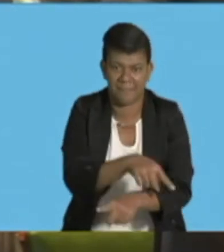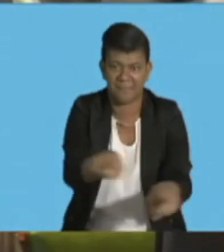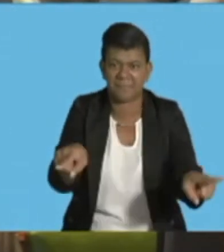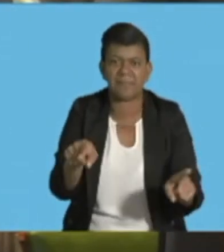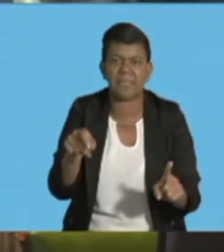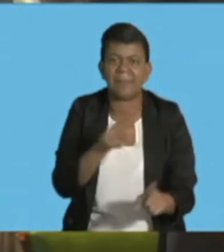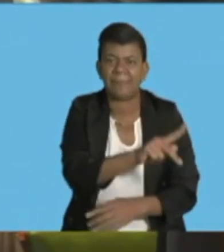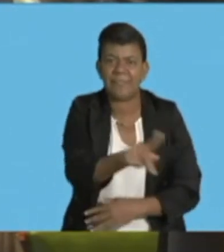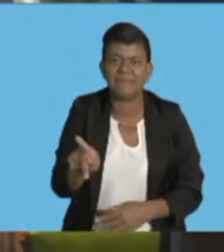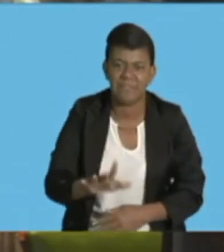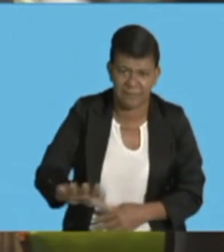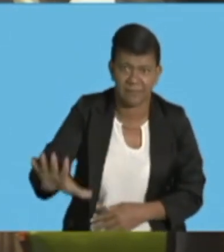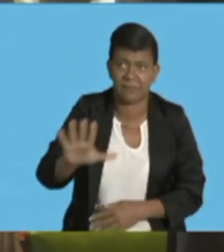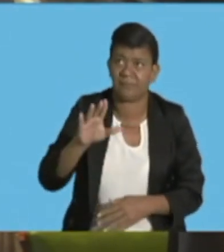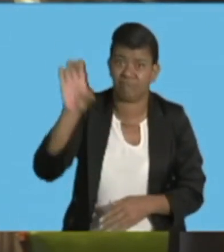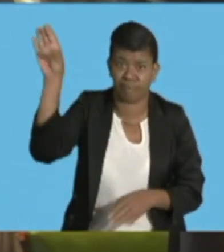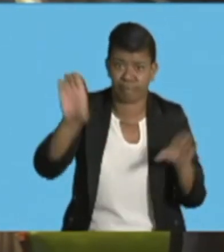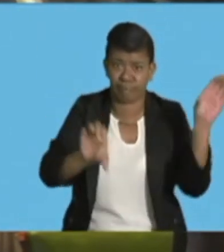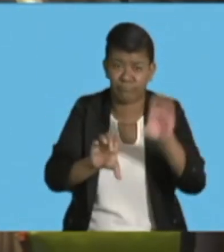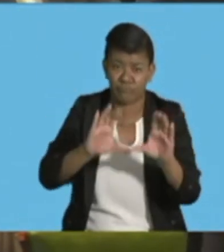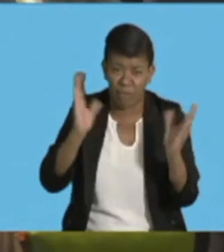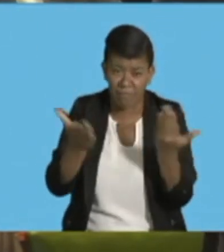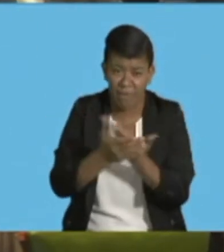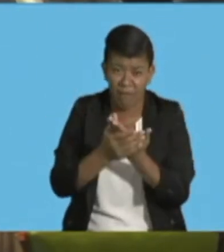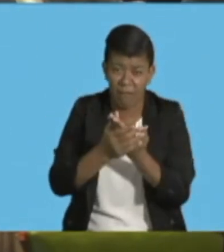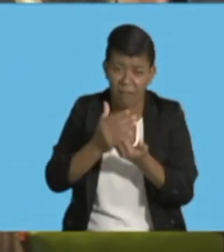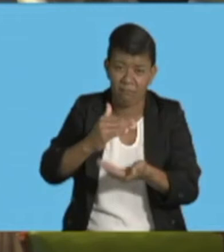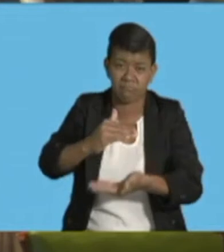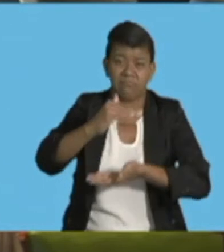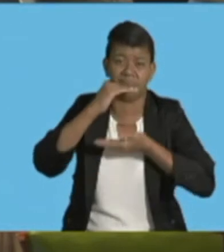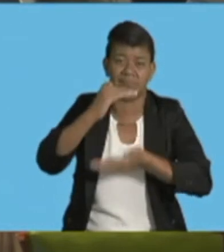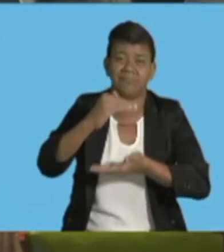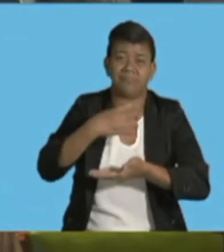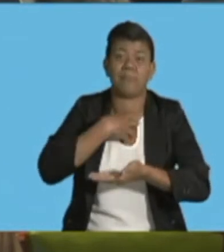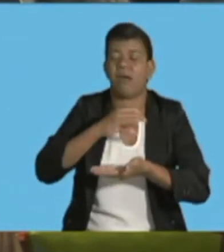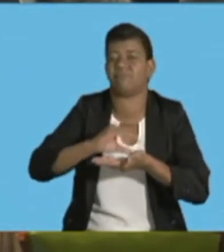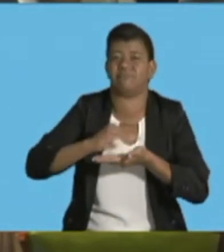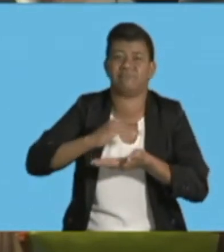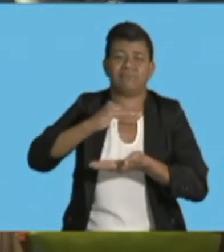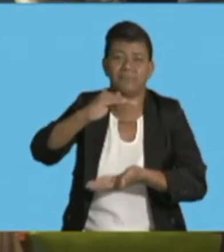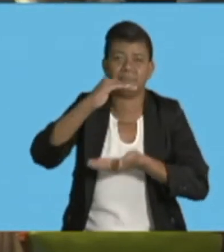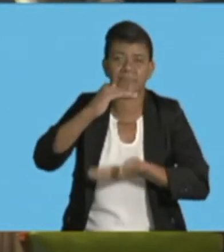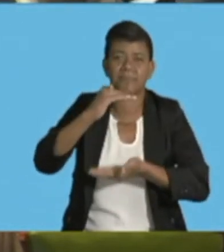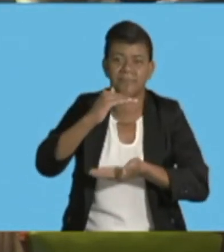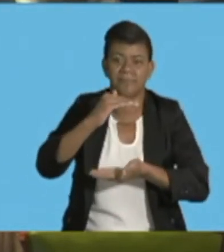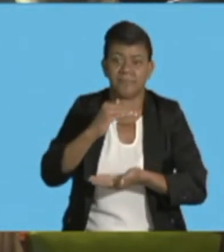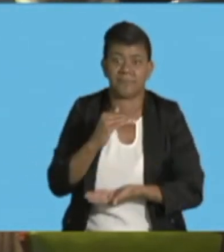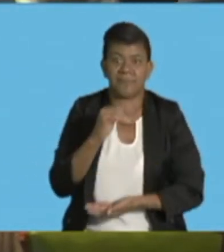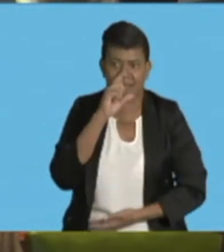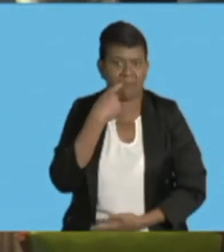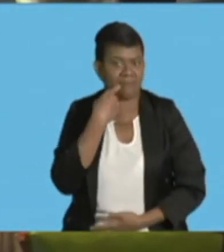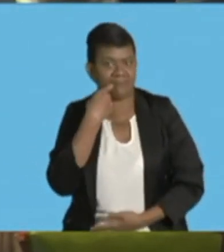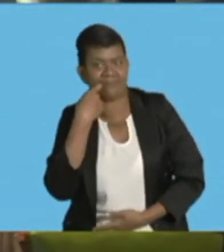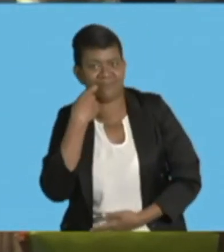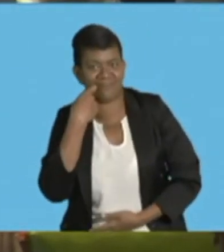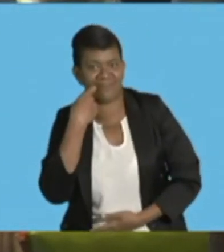and ring fence it related to climate finance, then it creates a bigger aggregate pool, and which will then attract more private sector